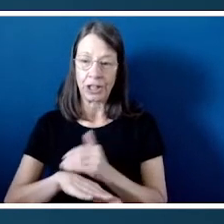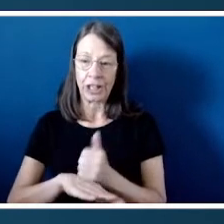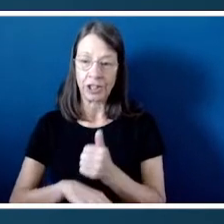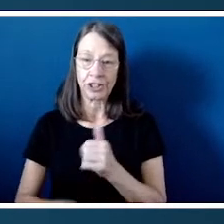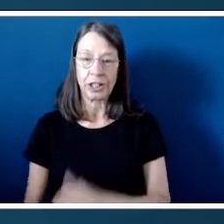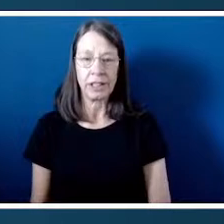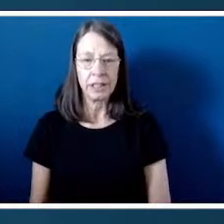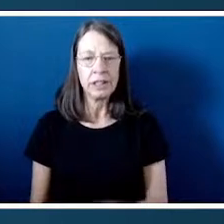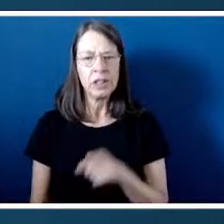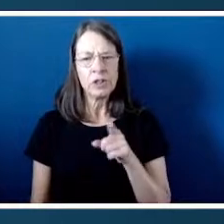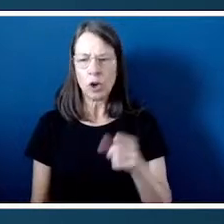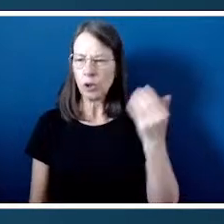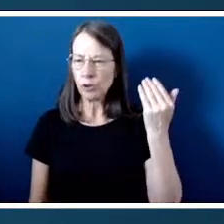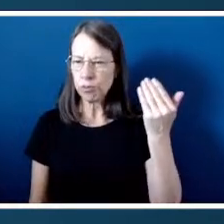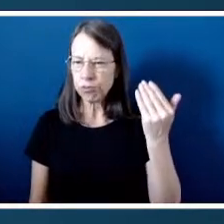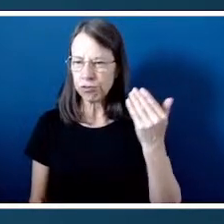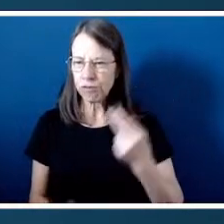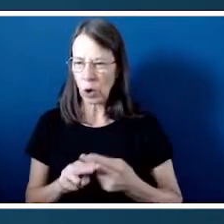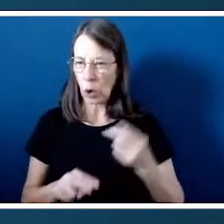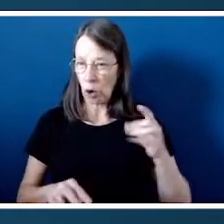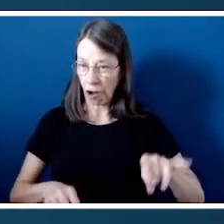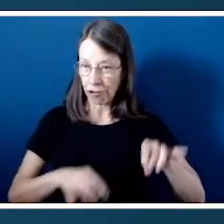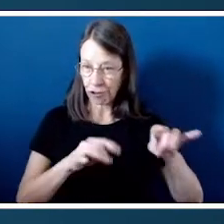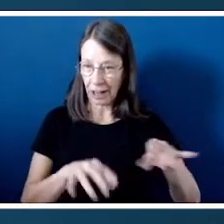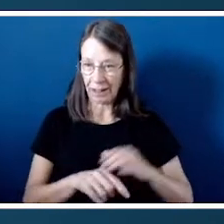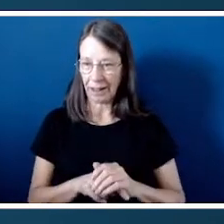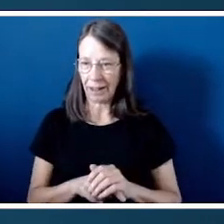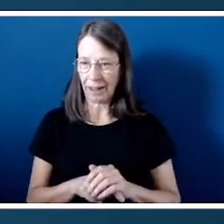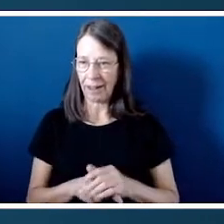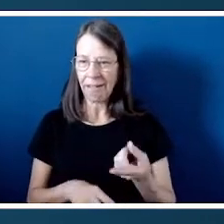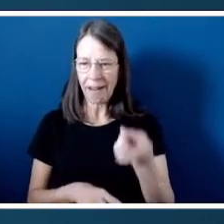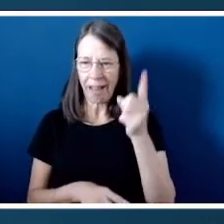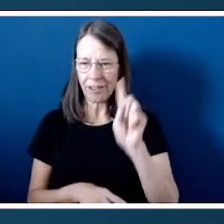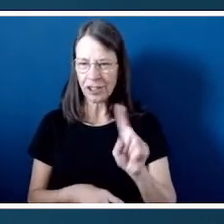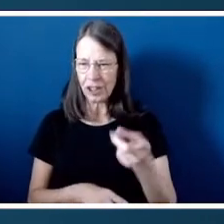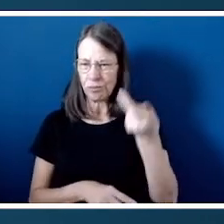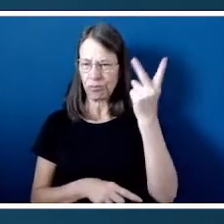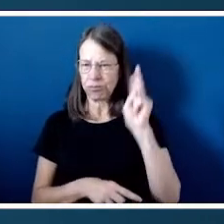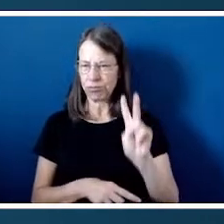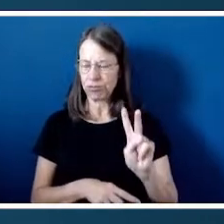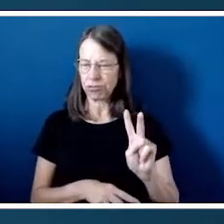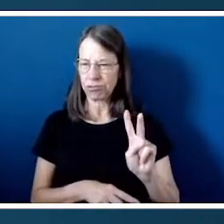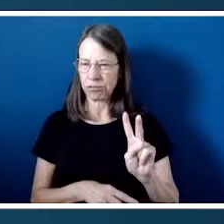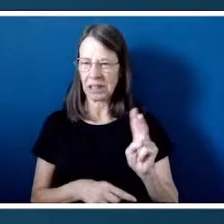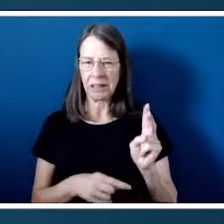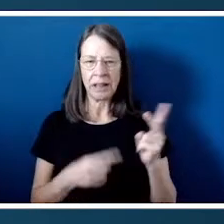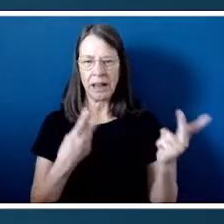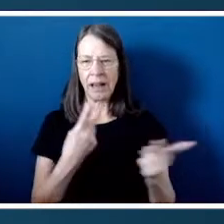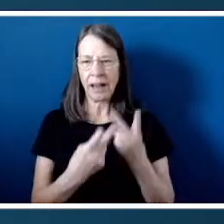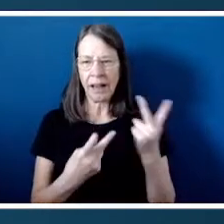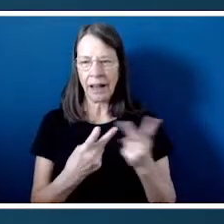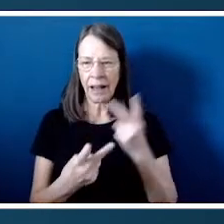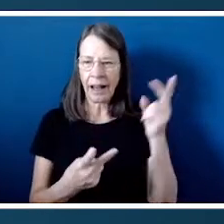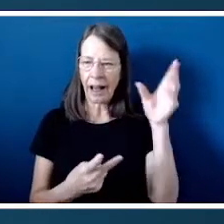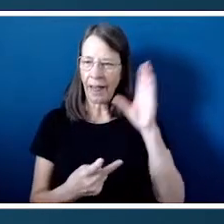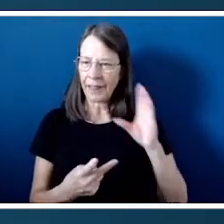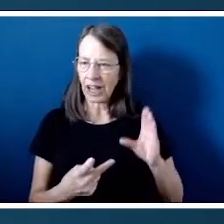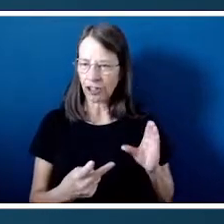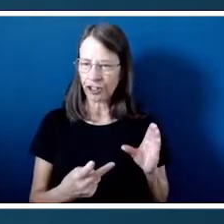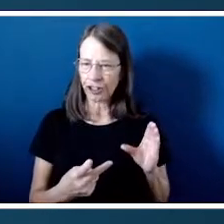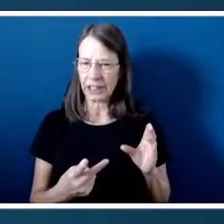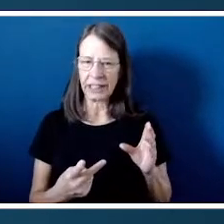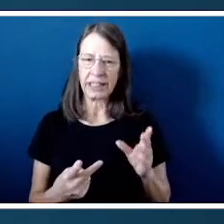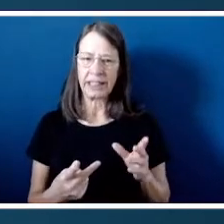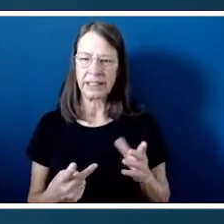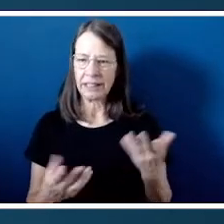Australia. Over the past year or two, you've had many other countries wooing Pacific Island countries. India, the